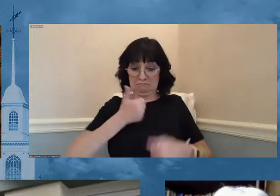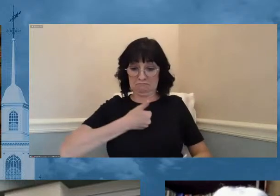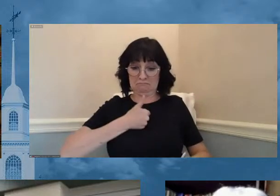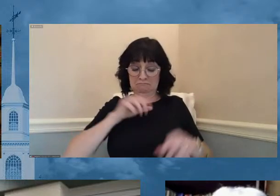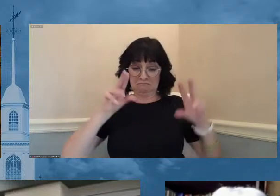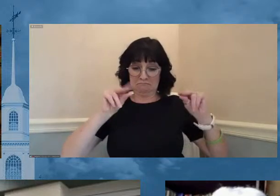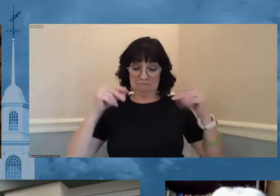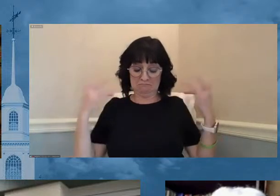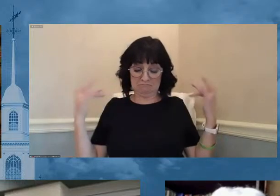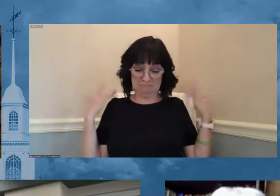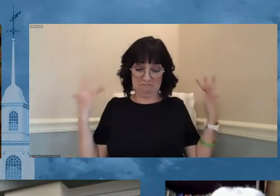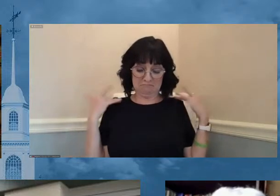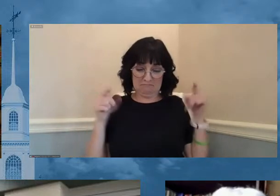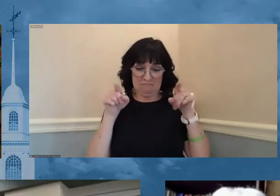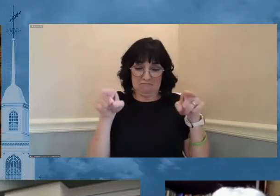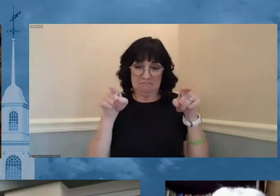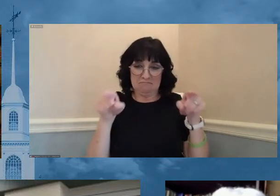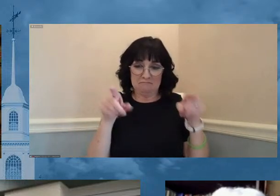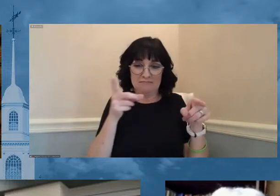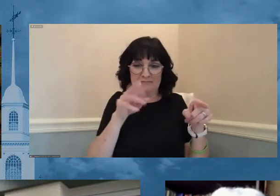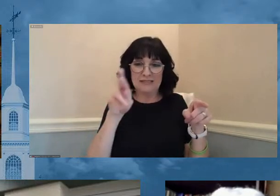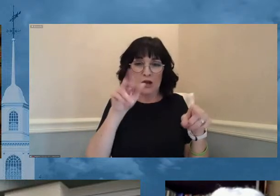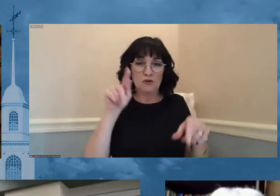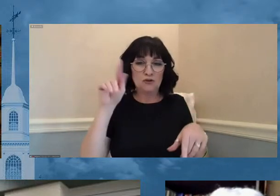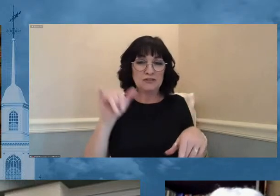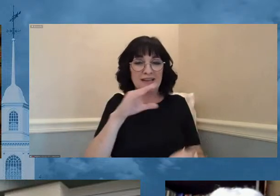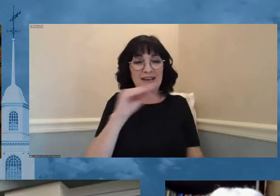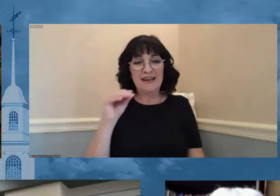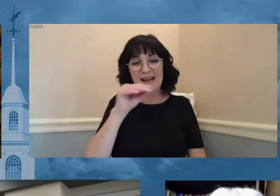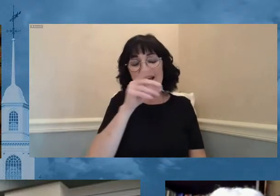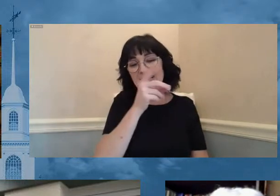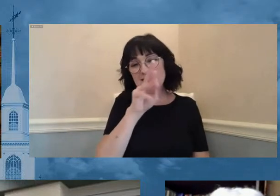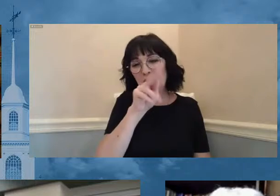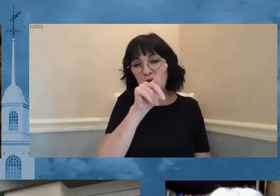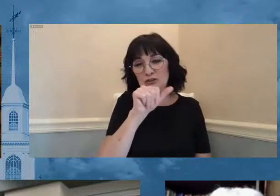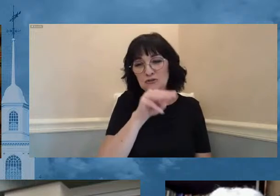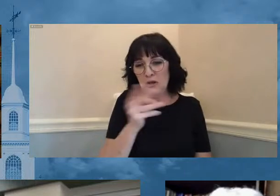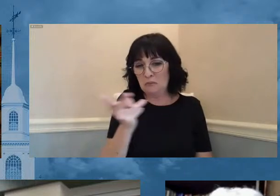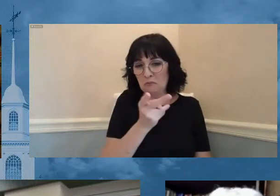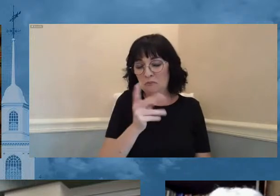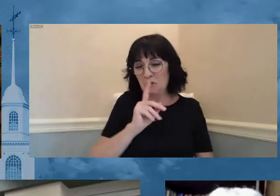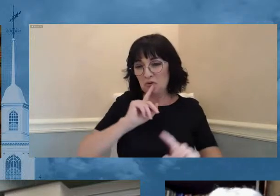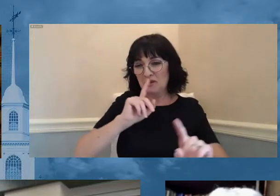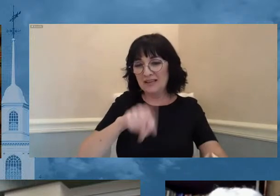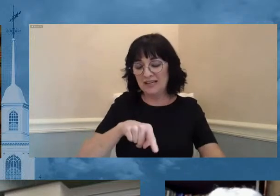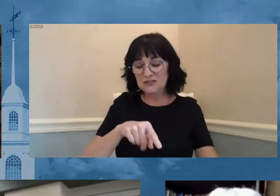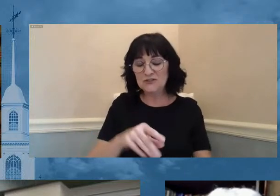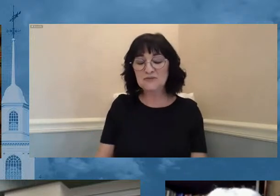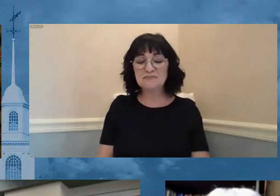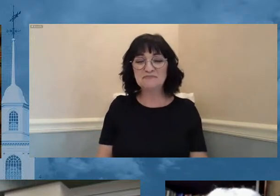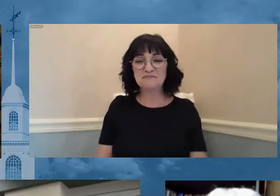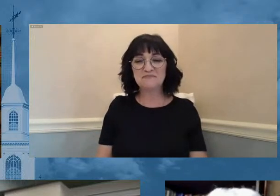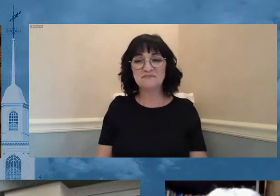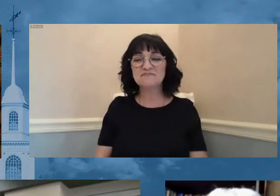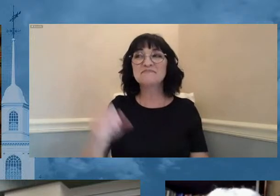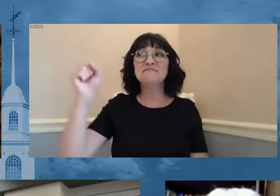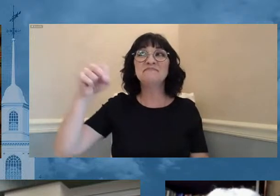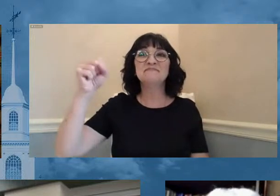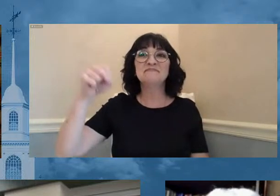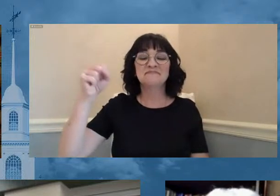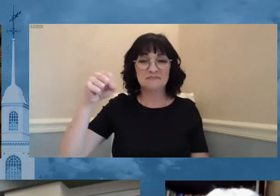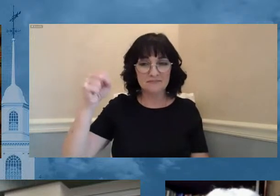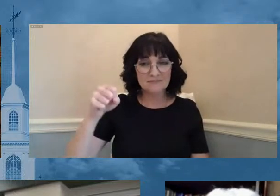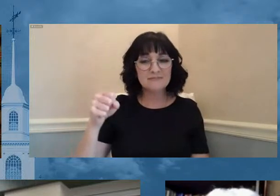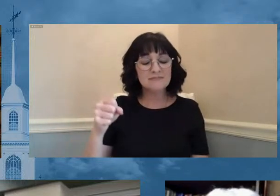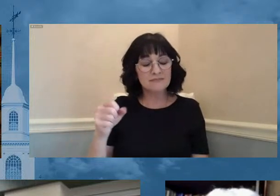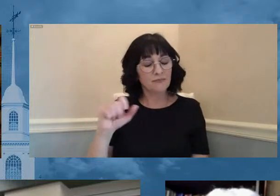are great questions, and we're all learning from the science as we evolve in the journey